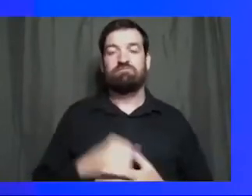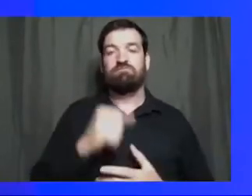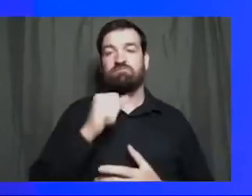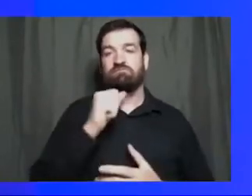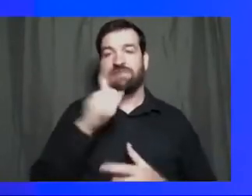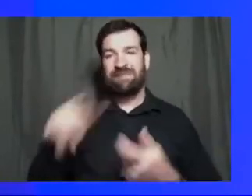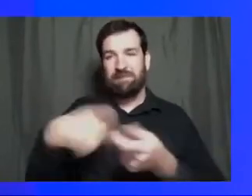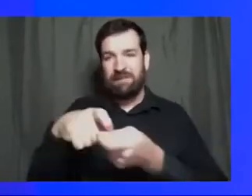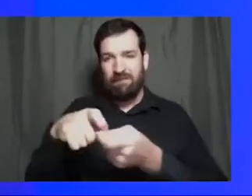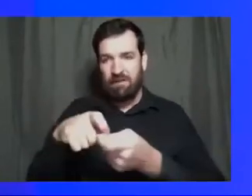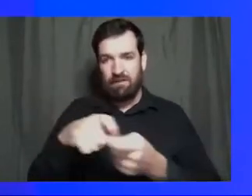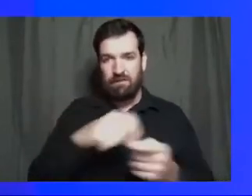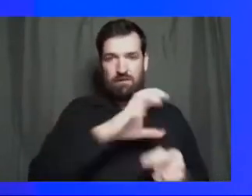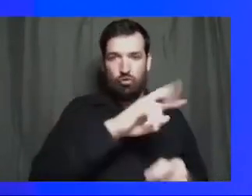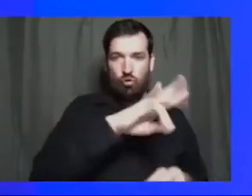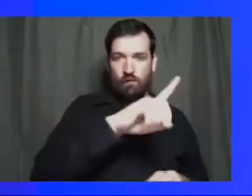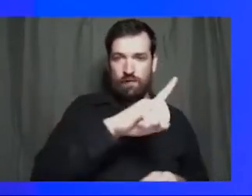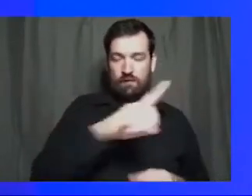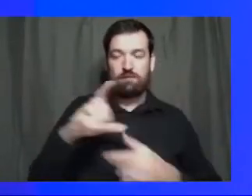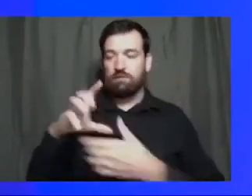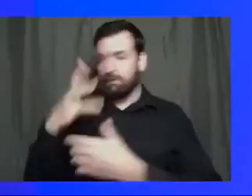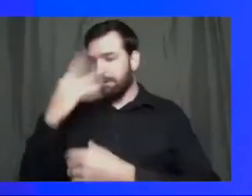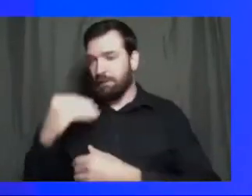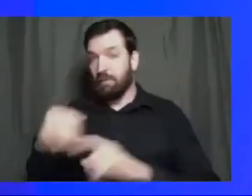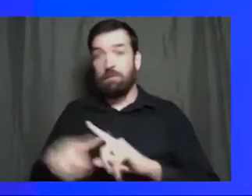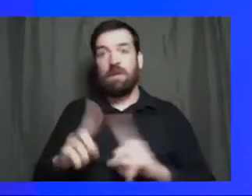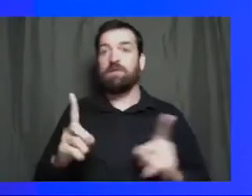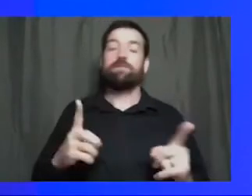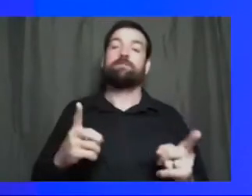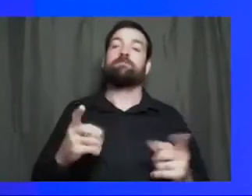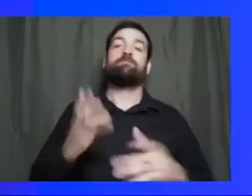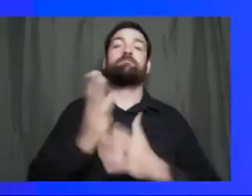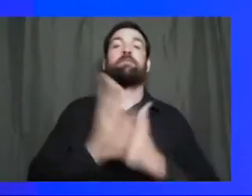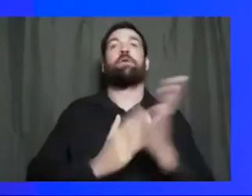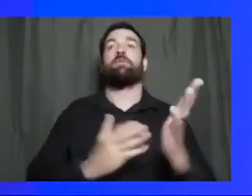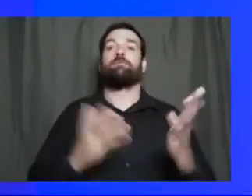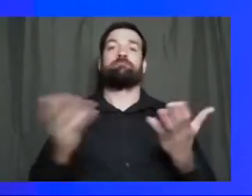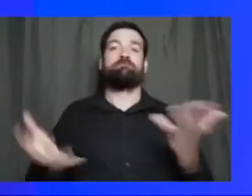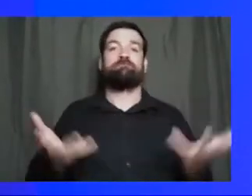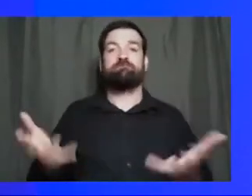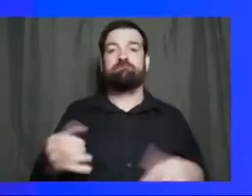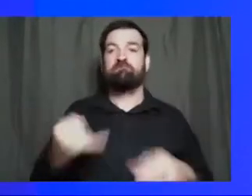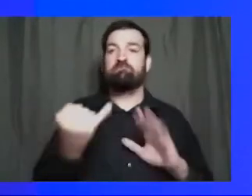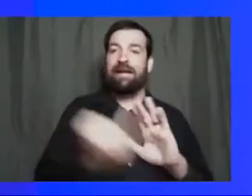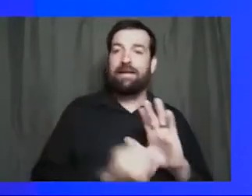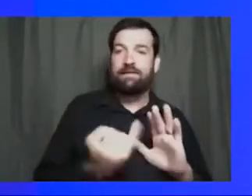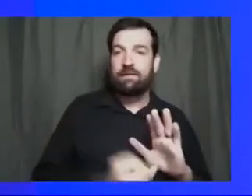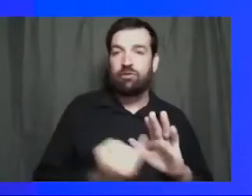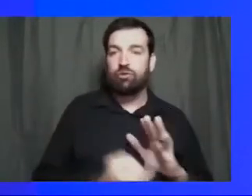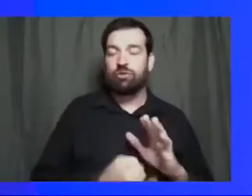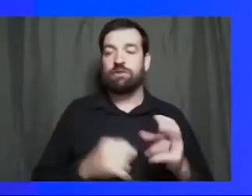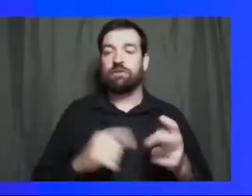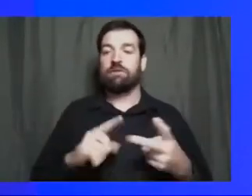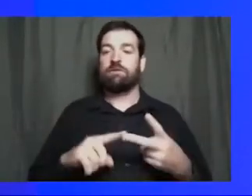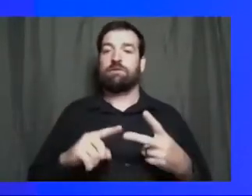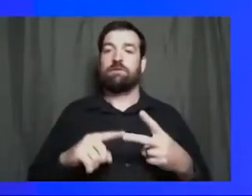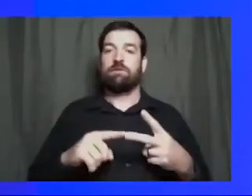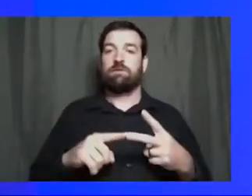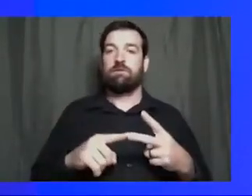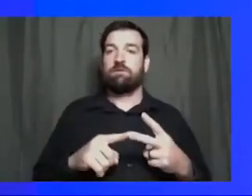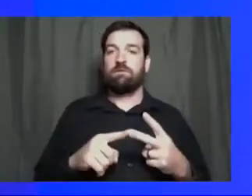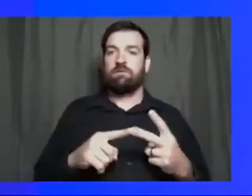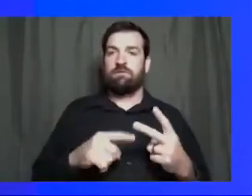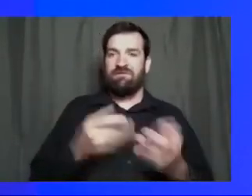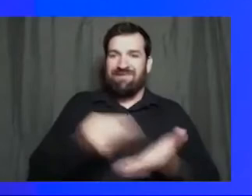and sleep, but that's the big thing. It's part of that, you know, isolation, you know, worried financial, you know,